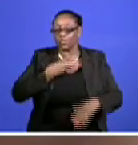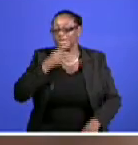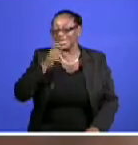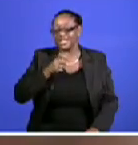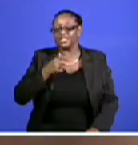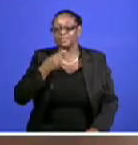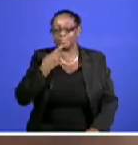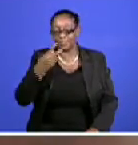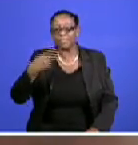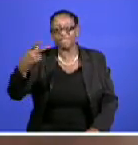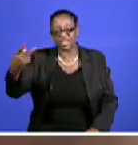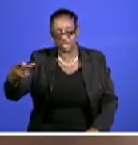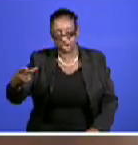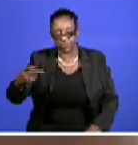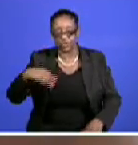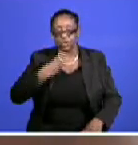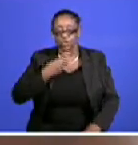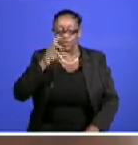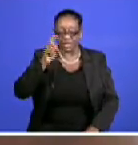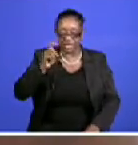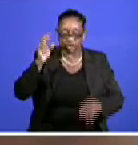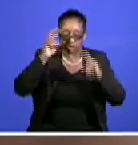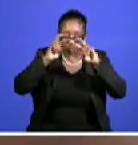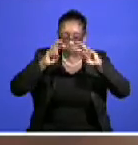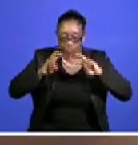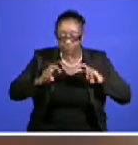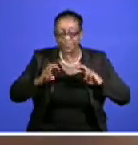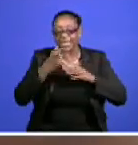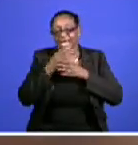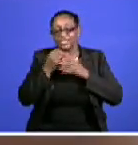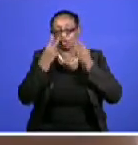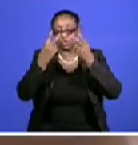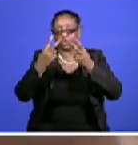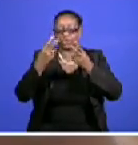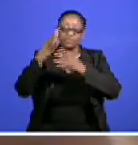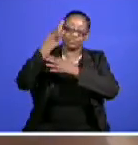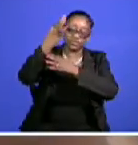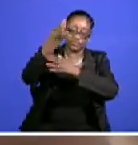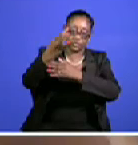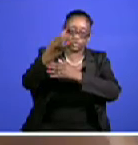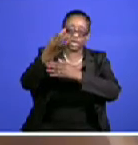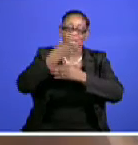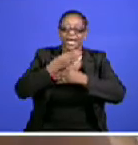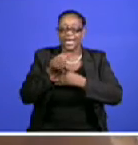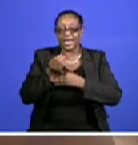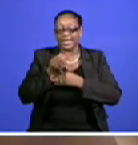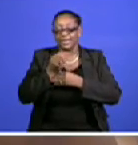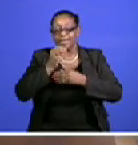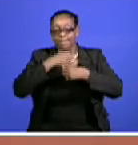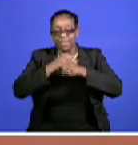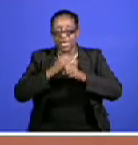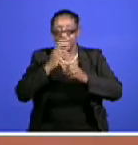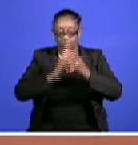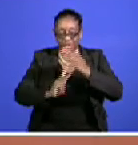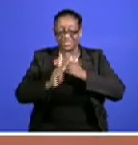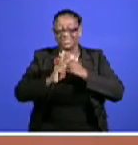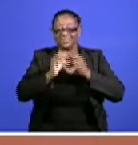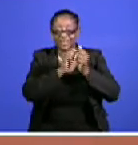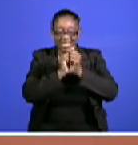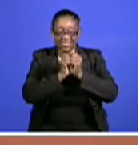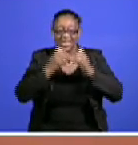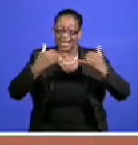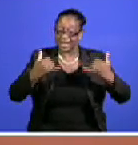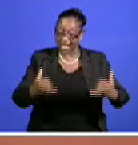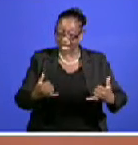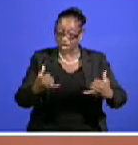we like to do. We like to research, look at the best way forward, then implement, put the policies together. Dame says now that